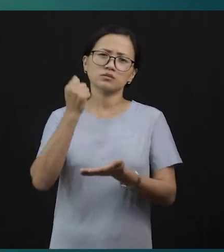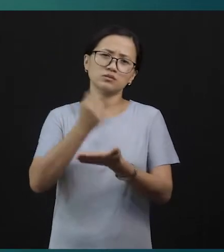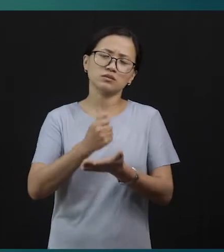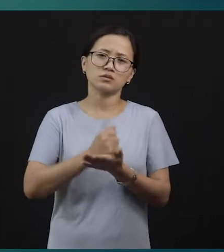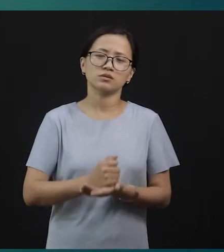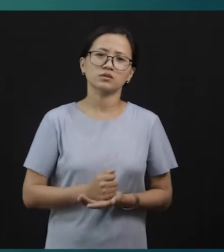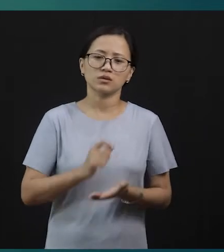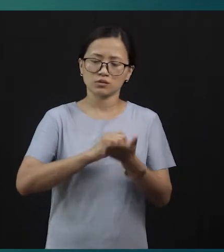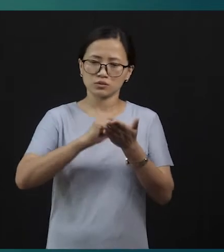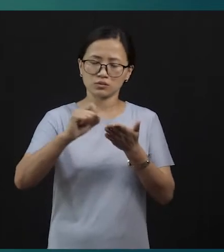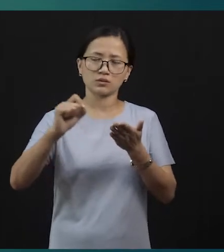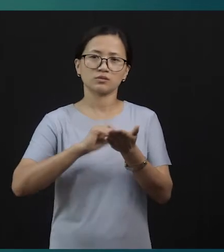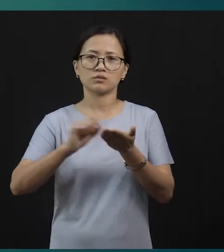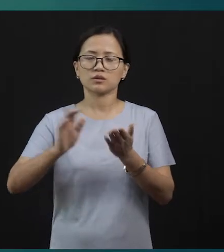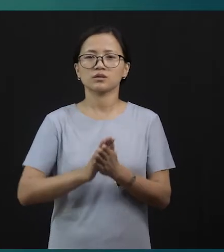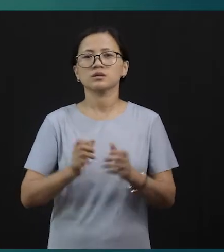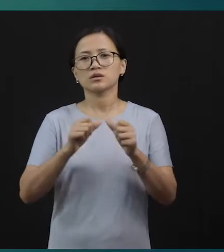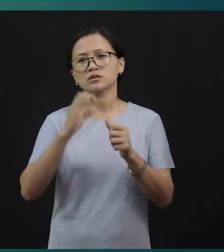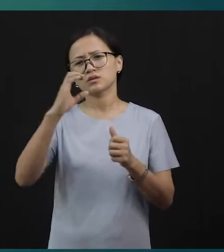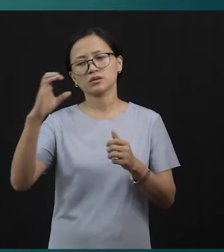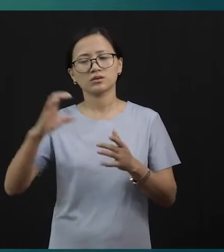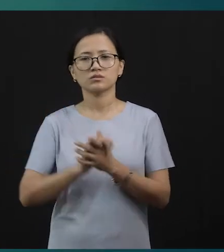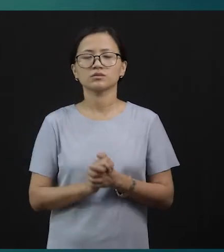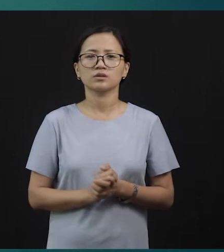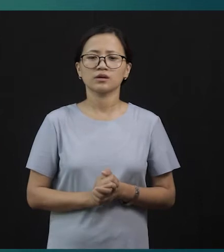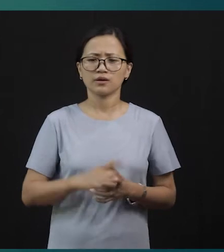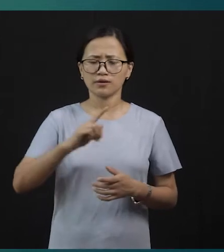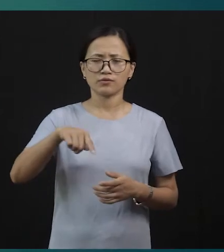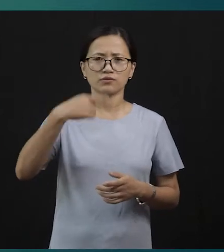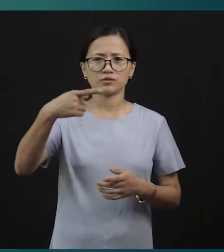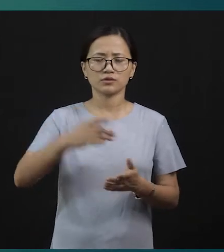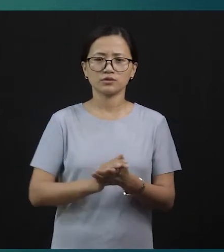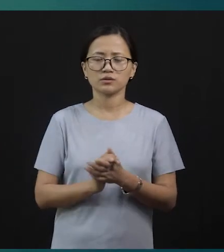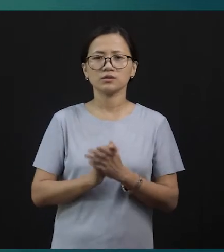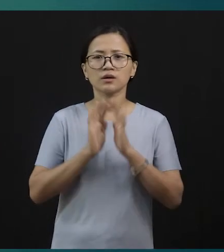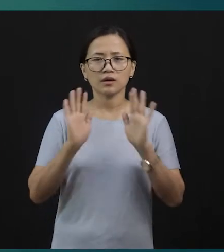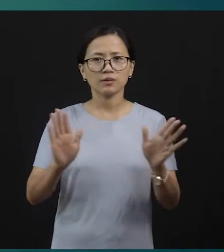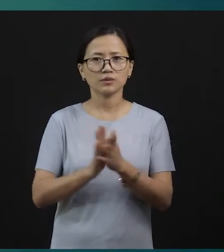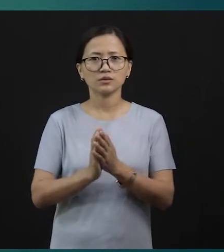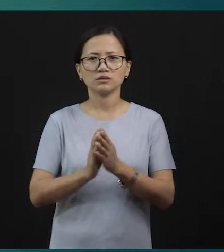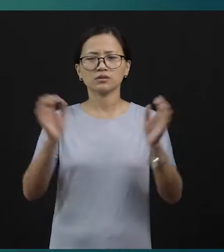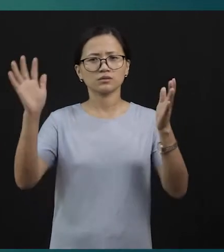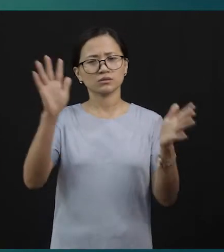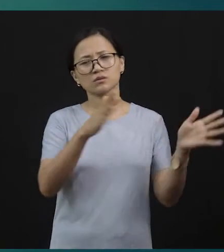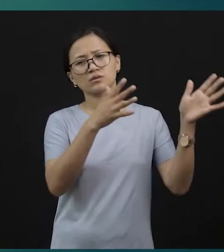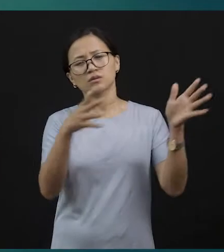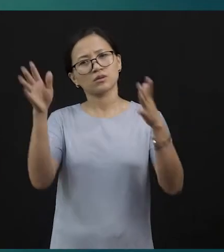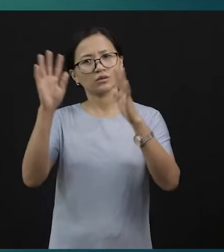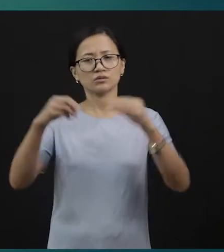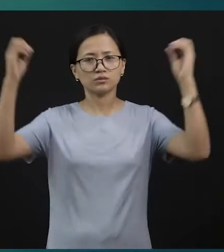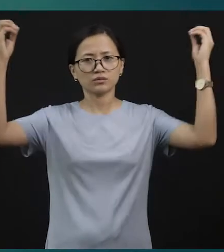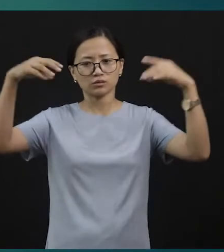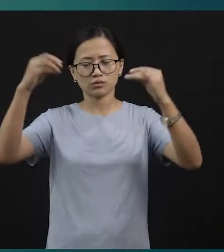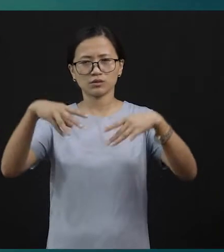He decided to write an account of everything that happened in the storm. Okay, there were so many ships that sank